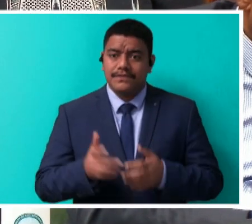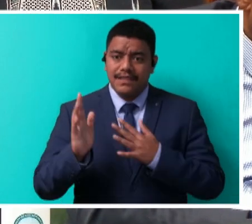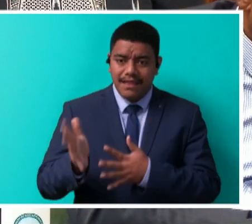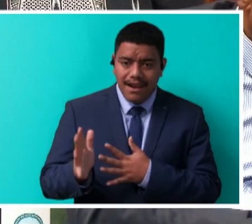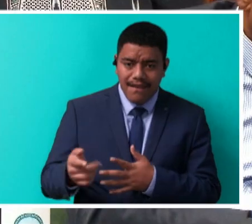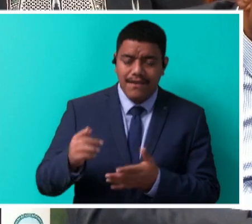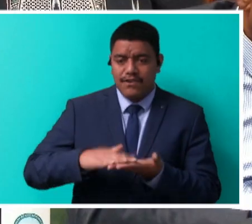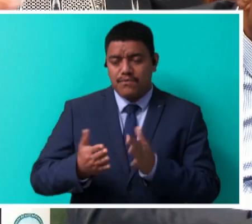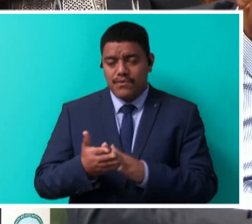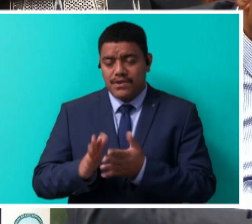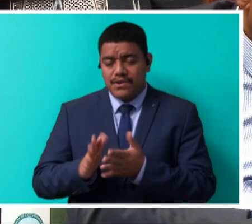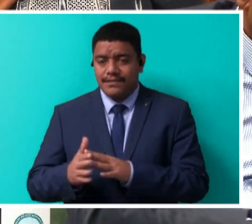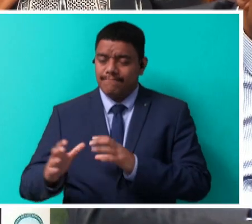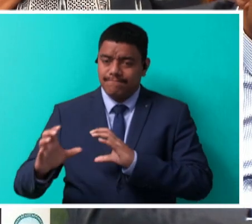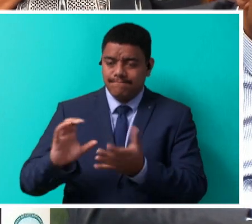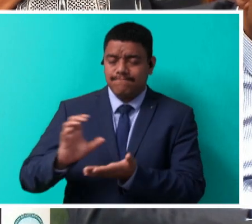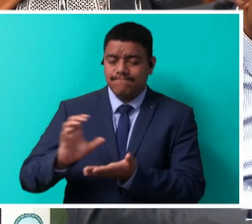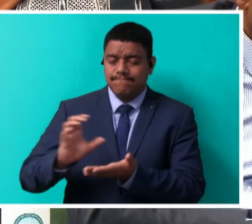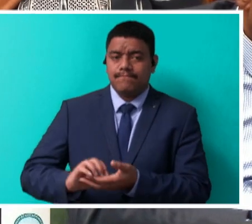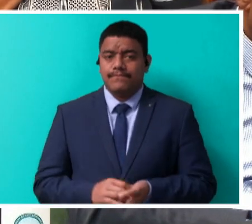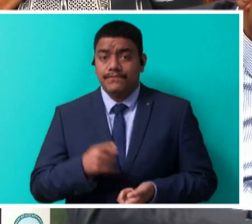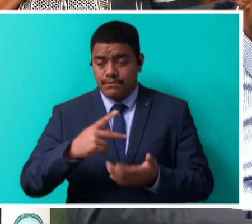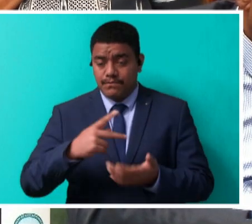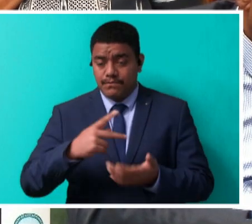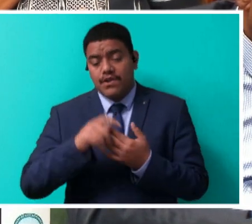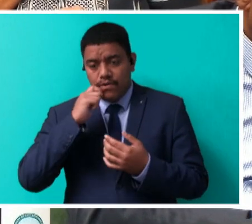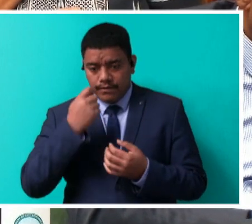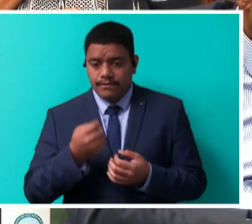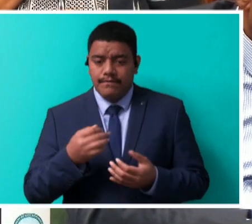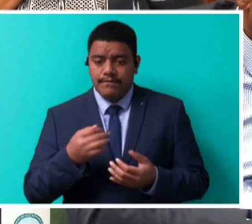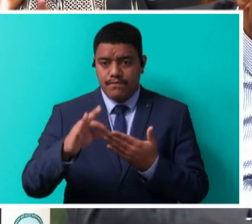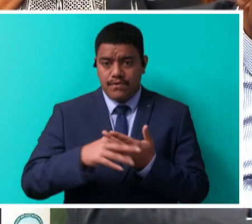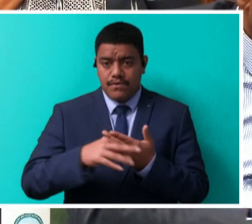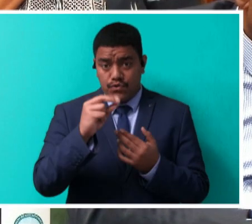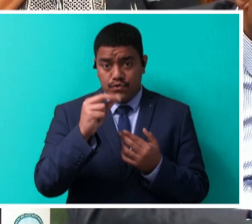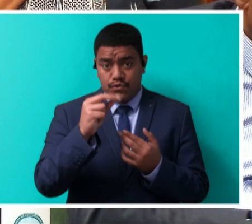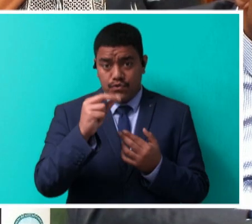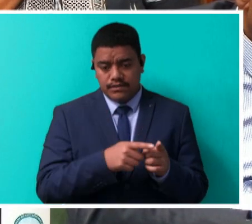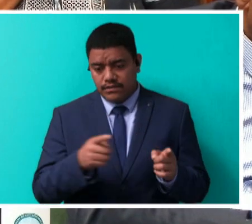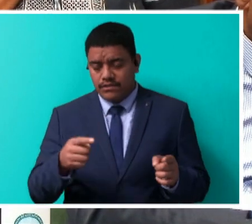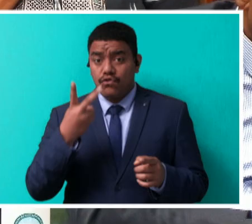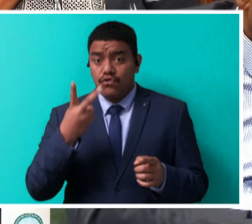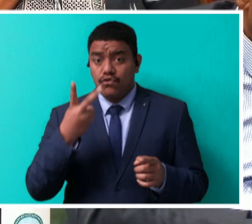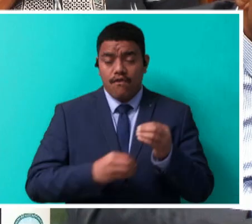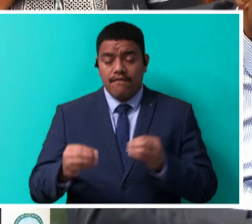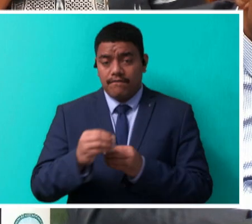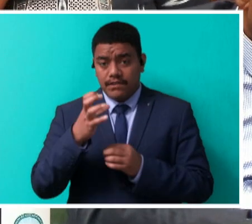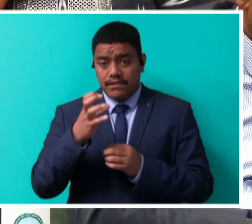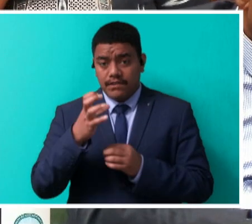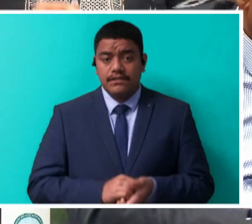and community-based consultation. This program will commence in February 2026 with 2 officers from each